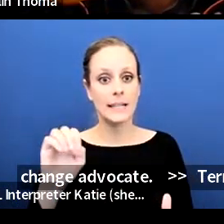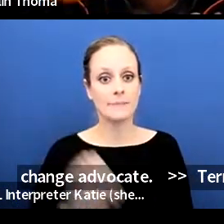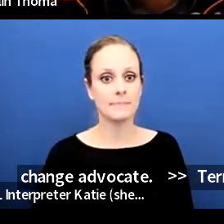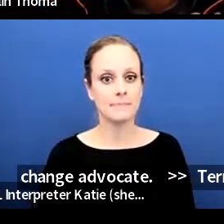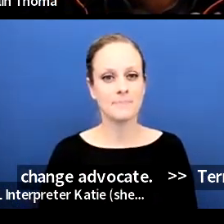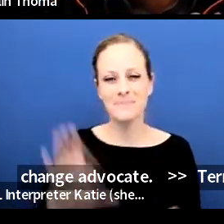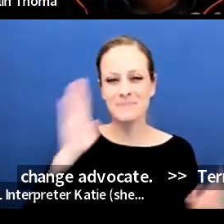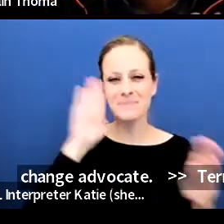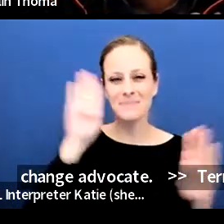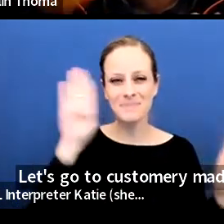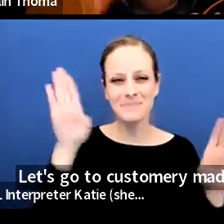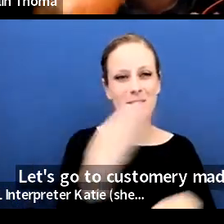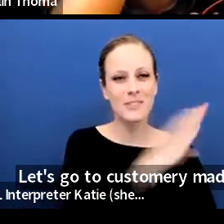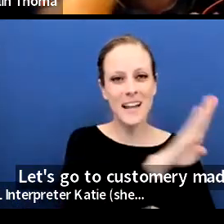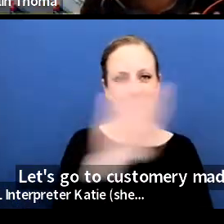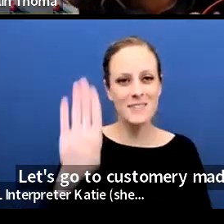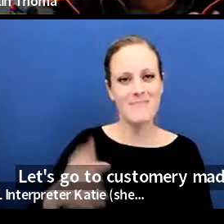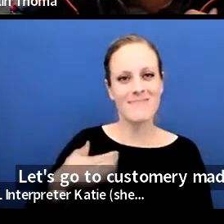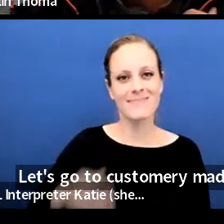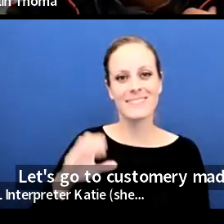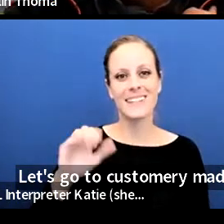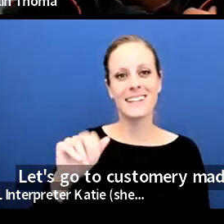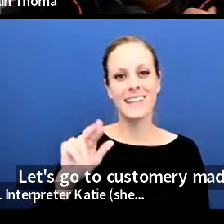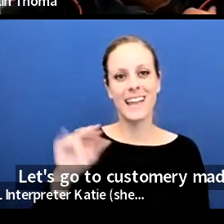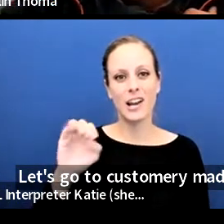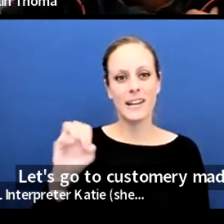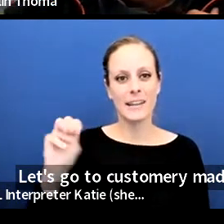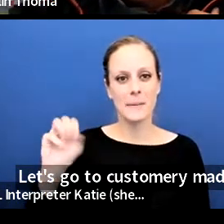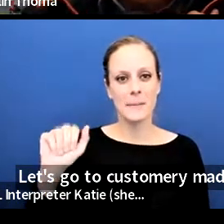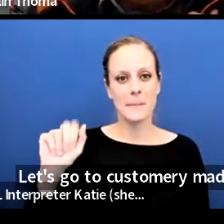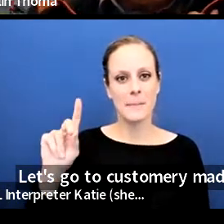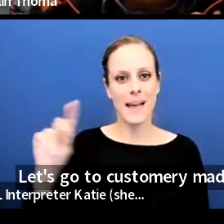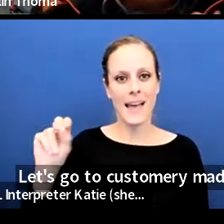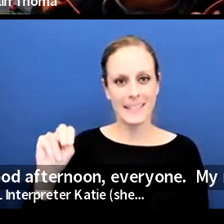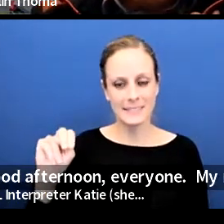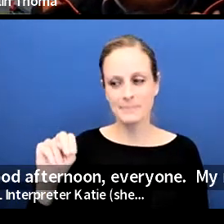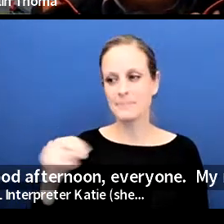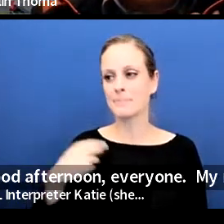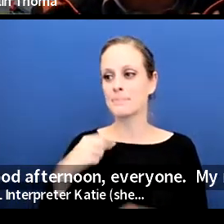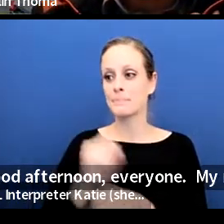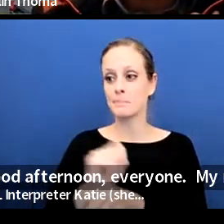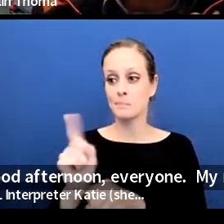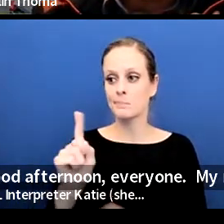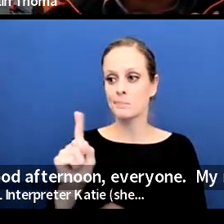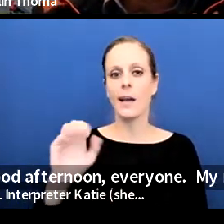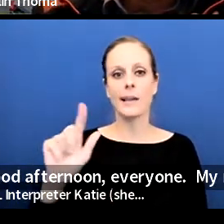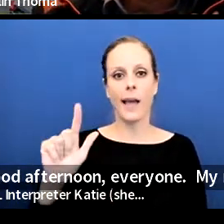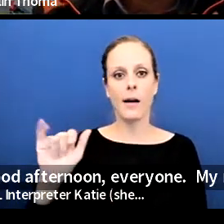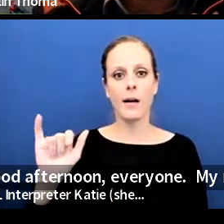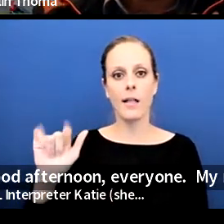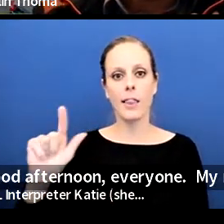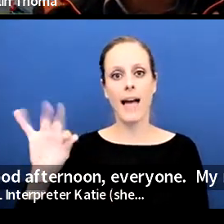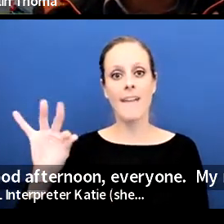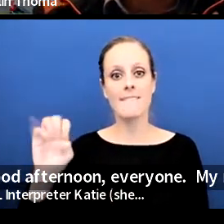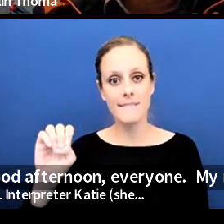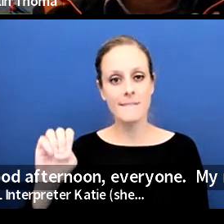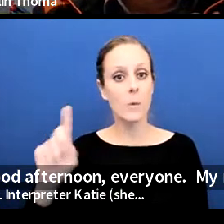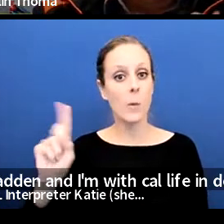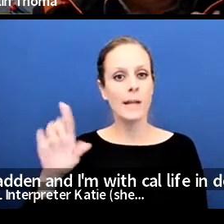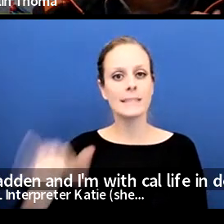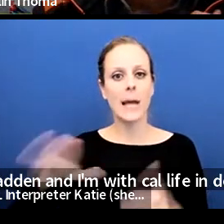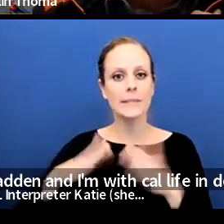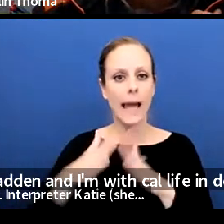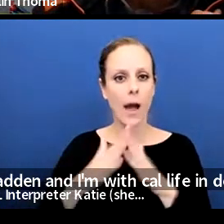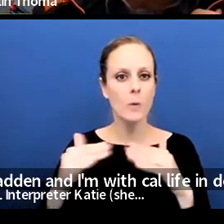Good afternoon, everyone. My name is Carrie Madden, and I'm with CalLife in downtown Los Angeles. I live out here